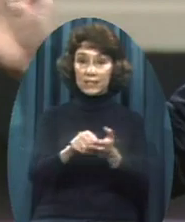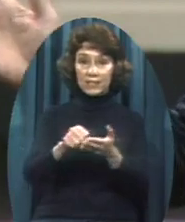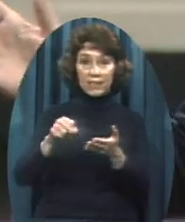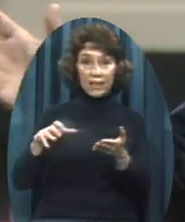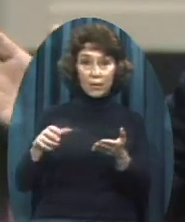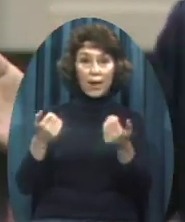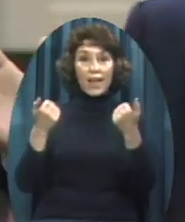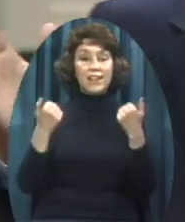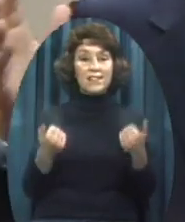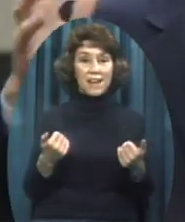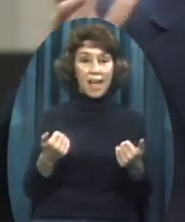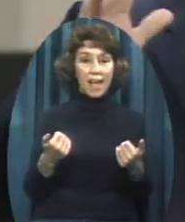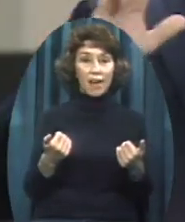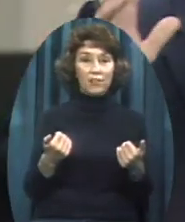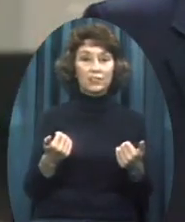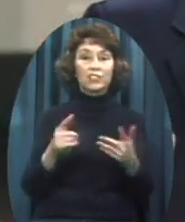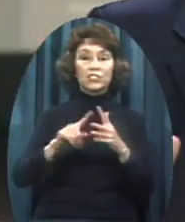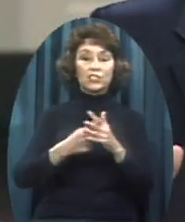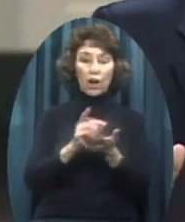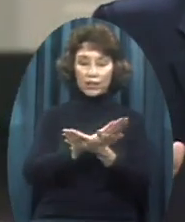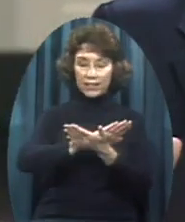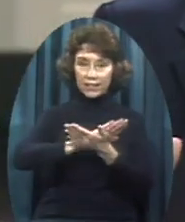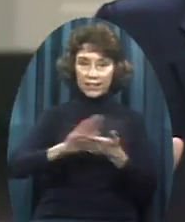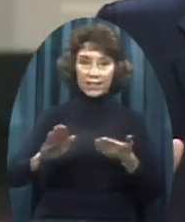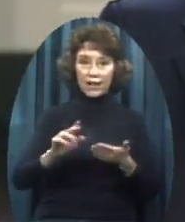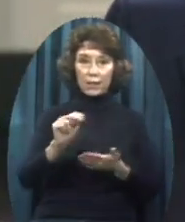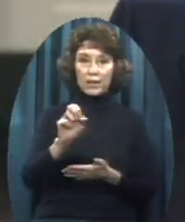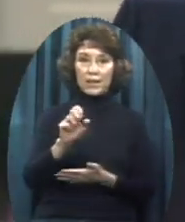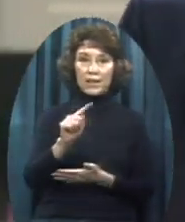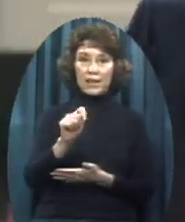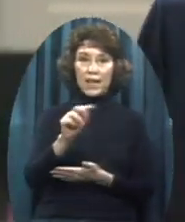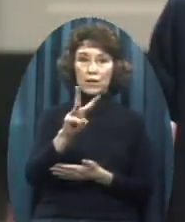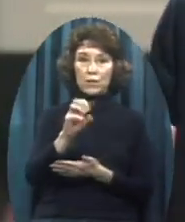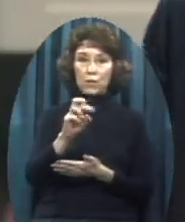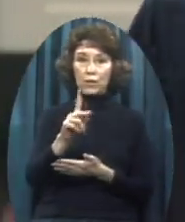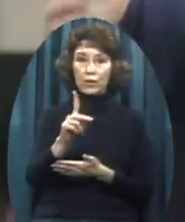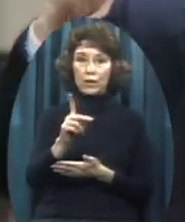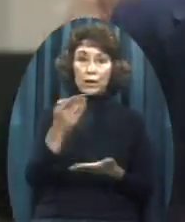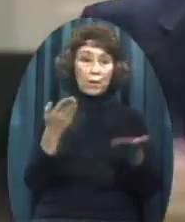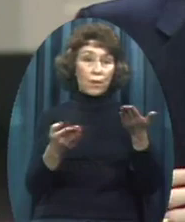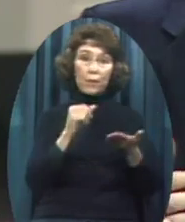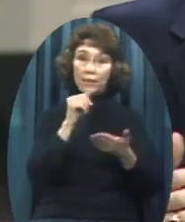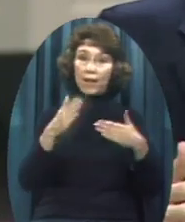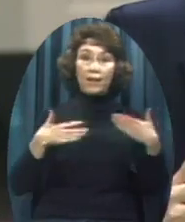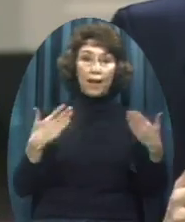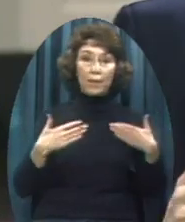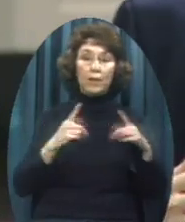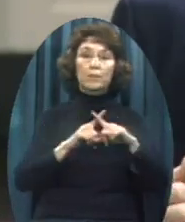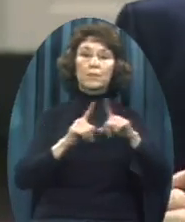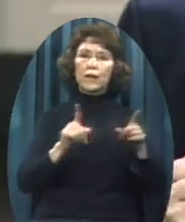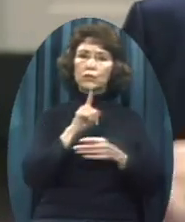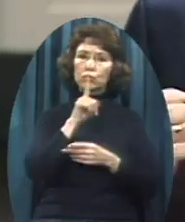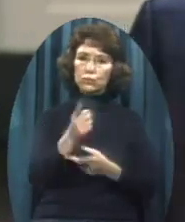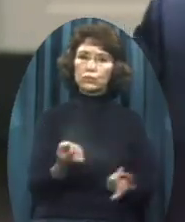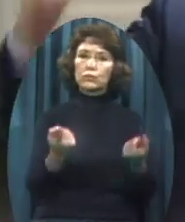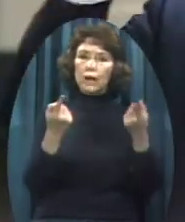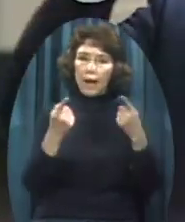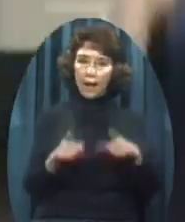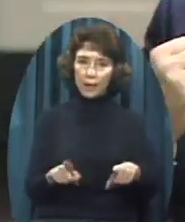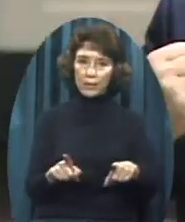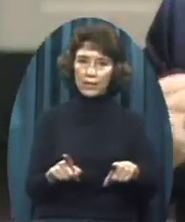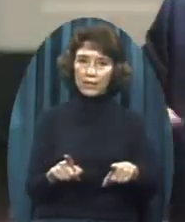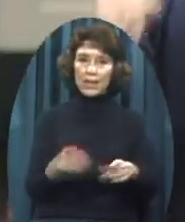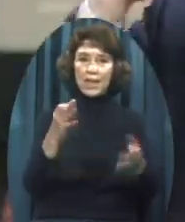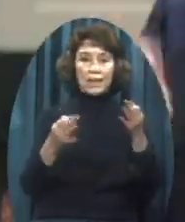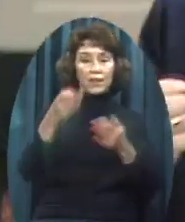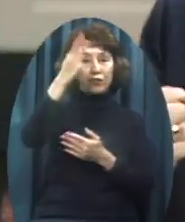now we've got clean. We're going to have clean programming this year. I'm not sure they're happy about it, but it's a fact. It's happening. And if God's people will